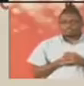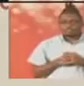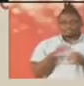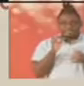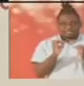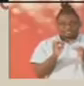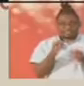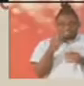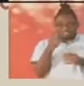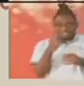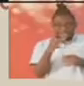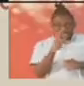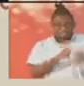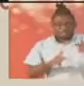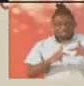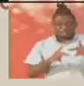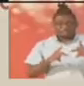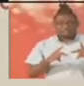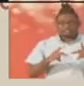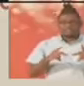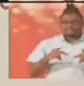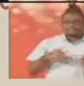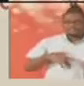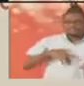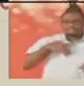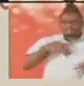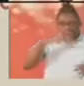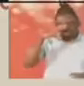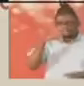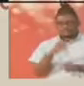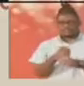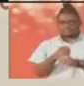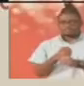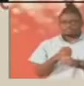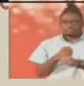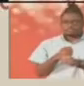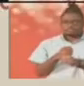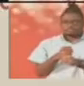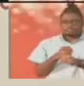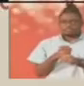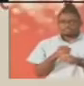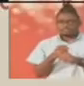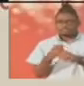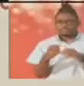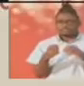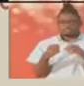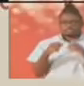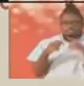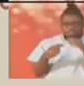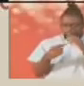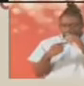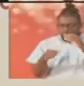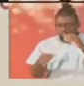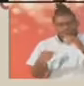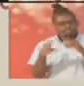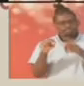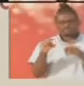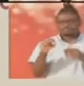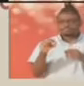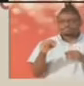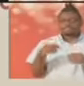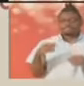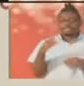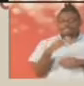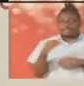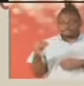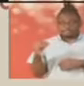very, confident, but we don't want masks with exhalation valves. And of course, the classic which I've seen, which is always alarming,